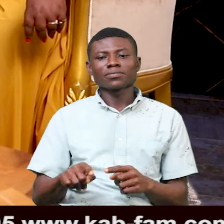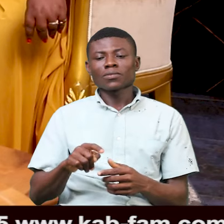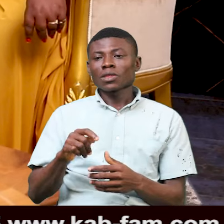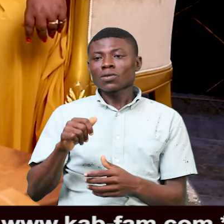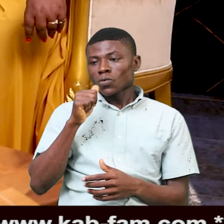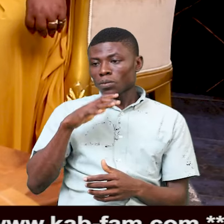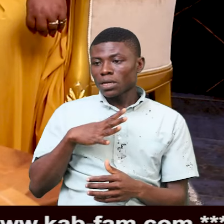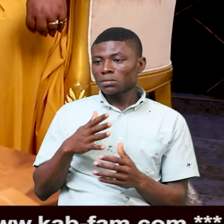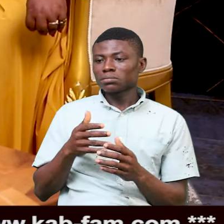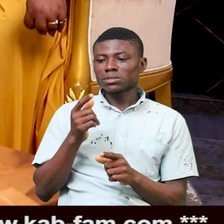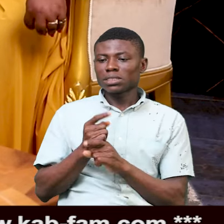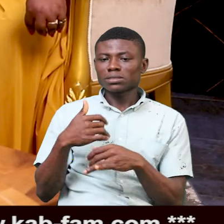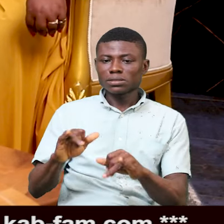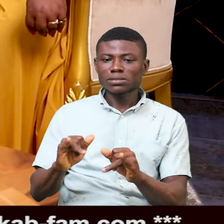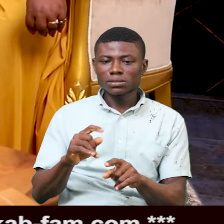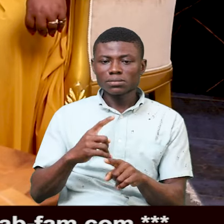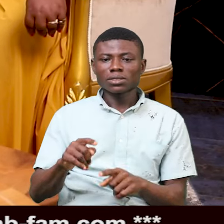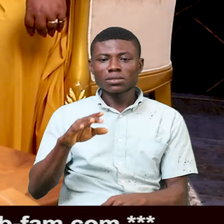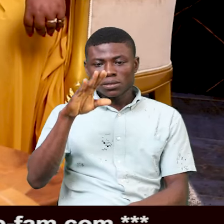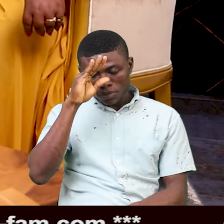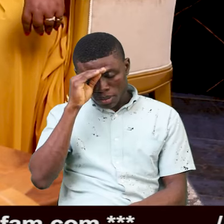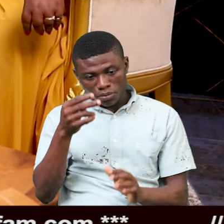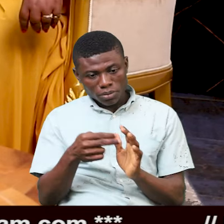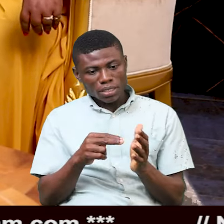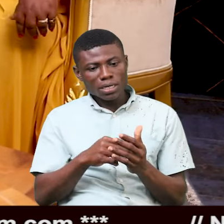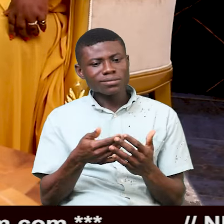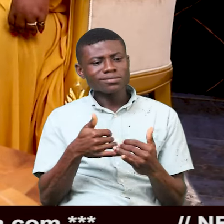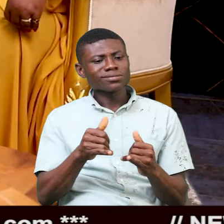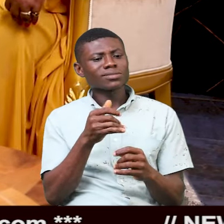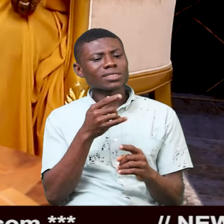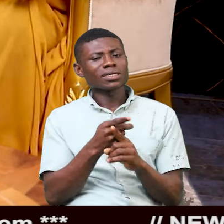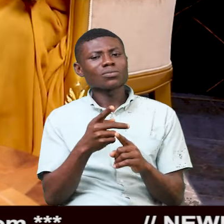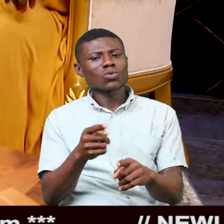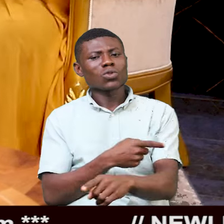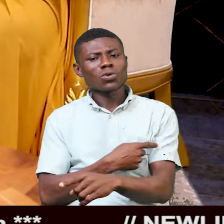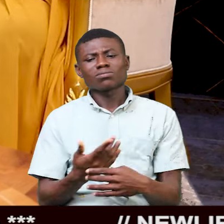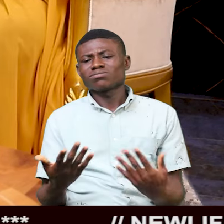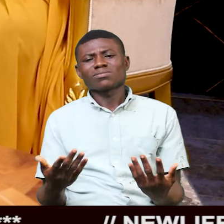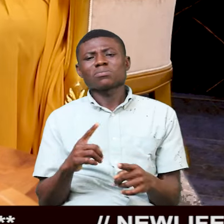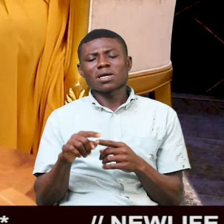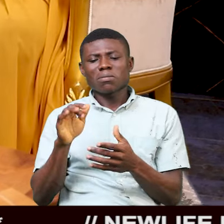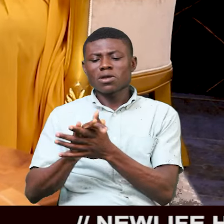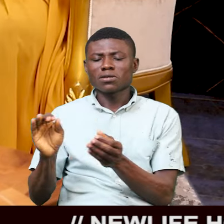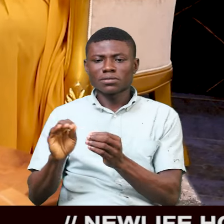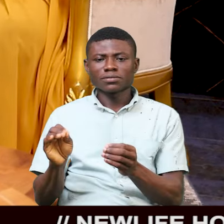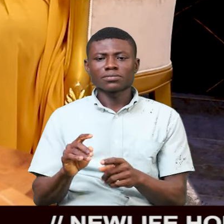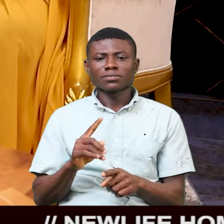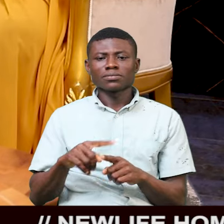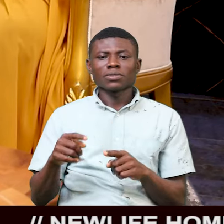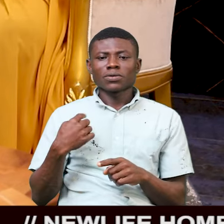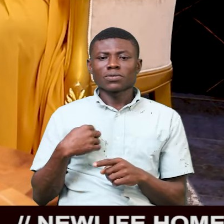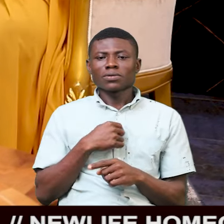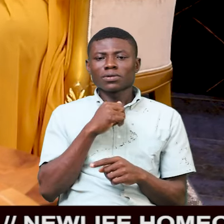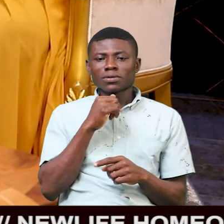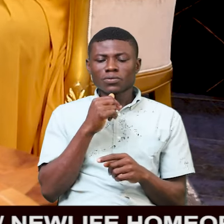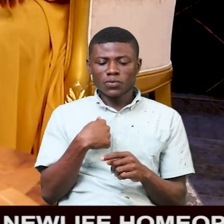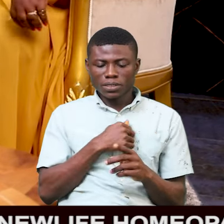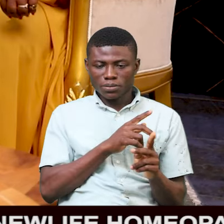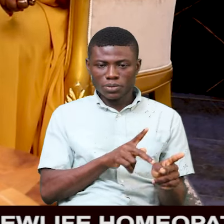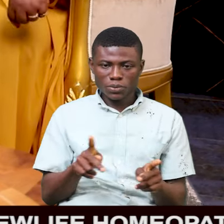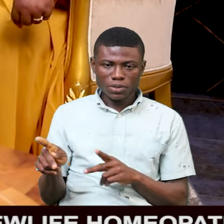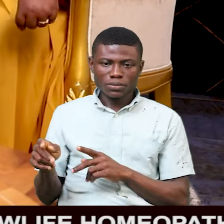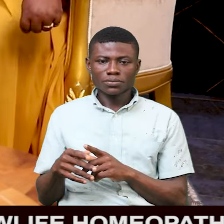oba na dani asana. Ena bema no so adali burukutu. What you are saying? Matias, you don't